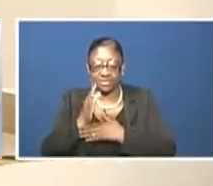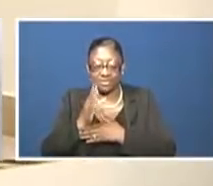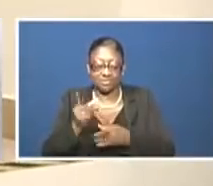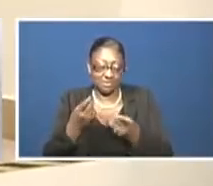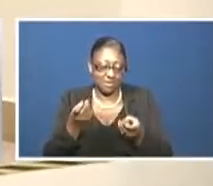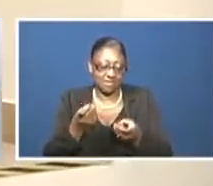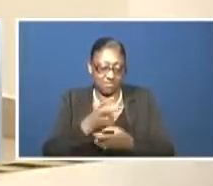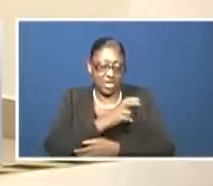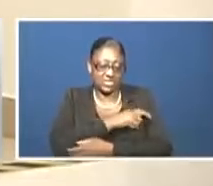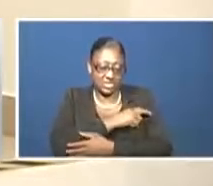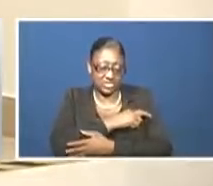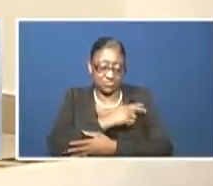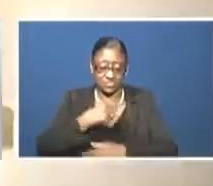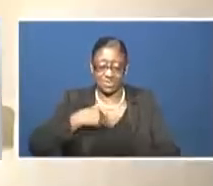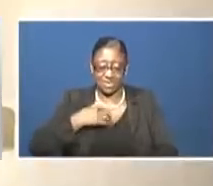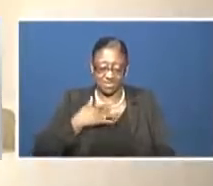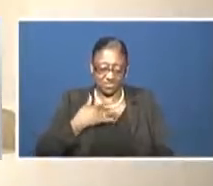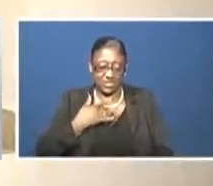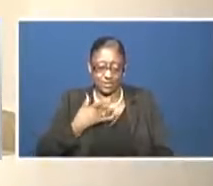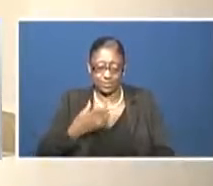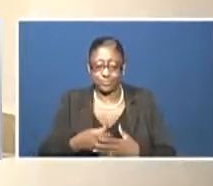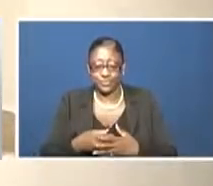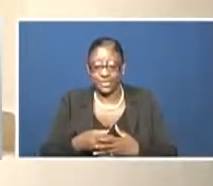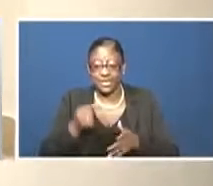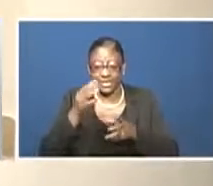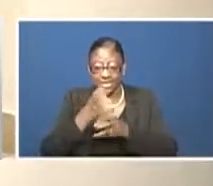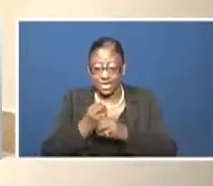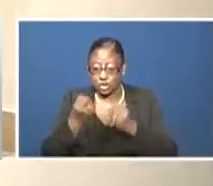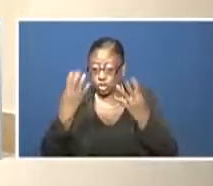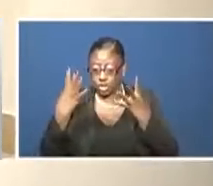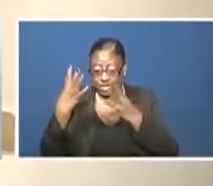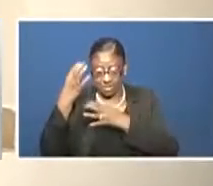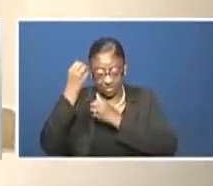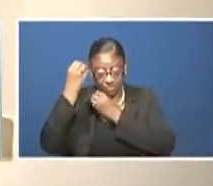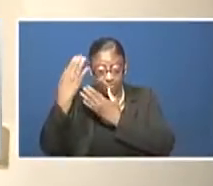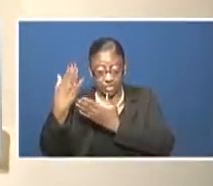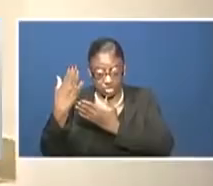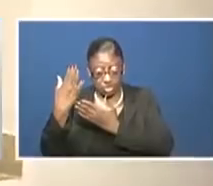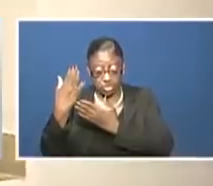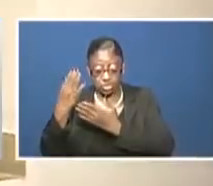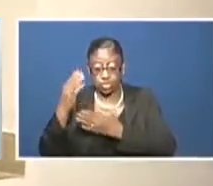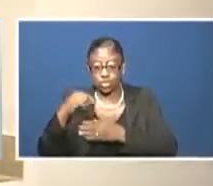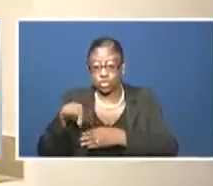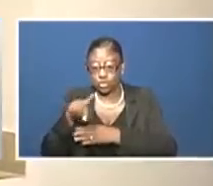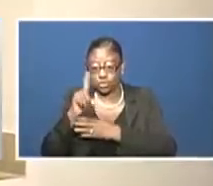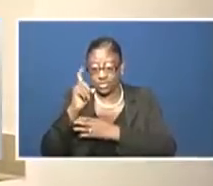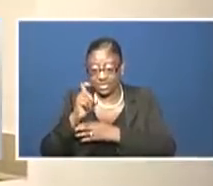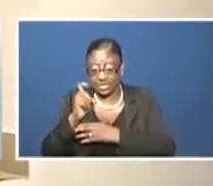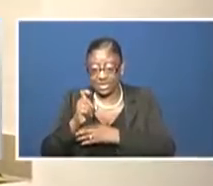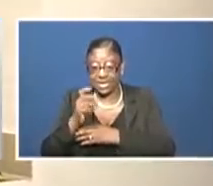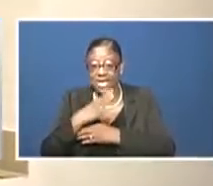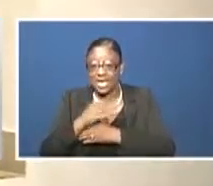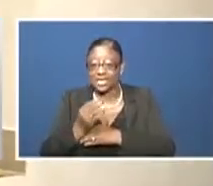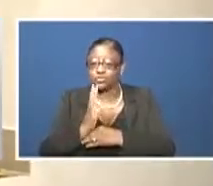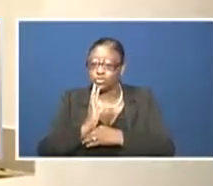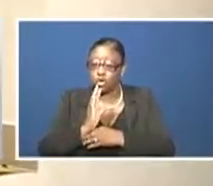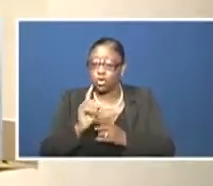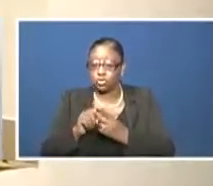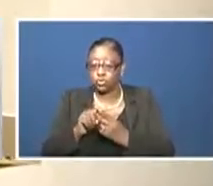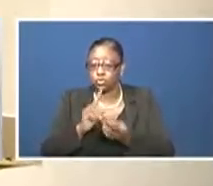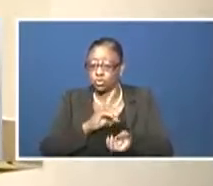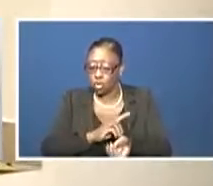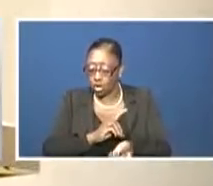vaccinated. That's my opinion. Get as much information as you can and have a very sensible conversation with your pediatrician about